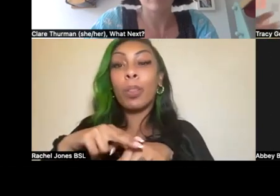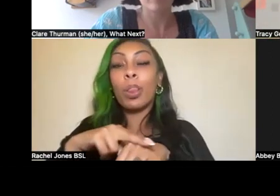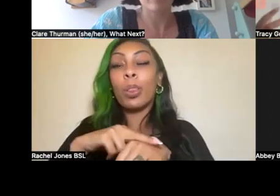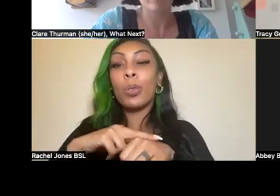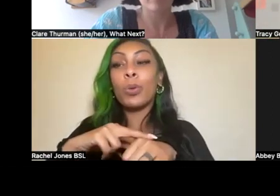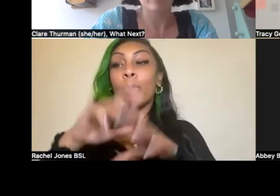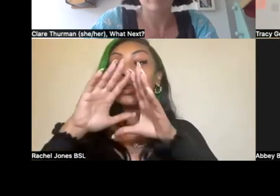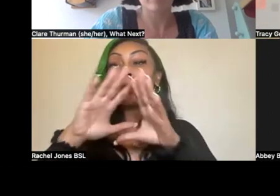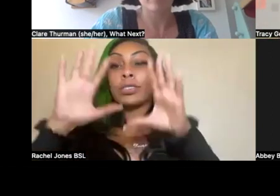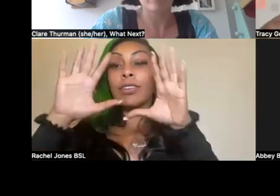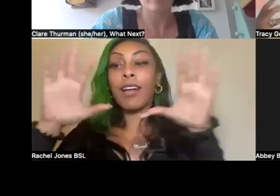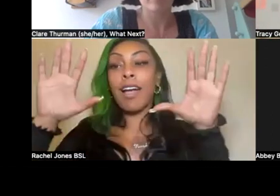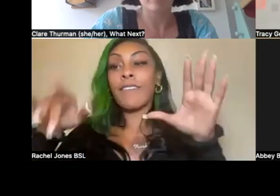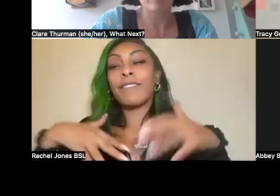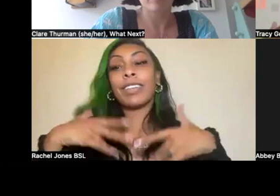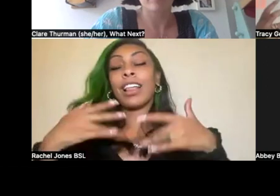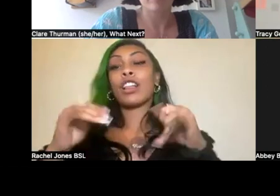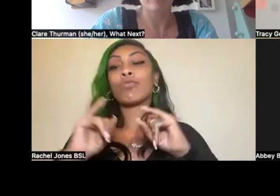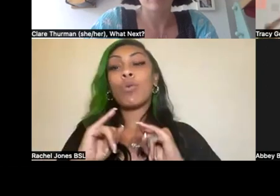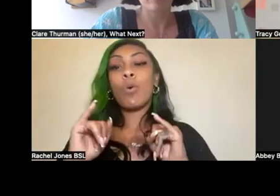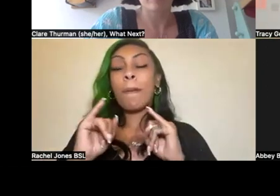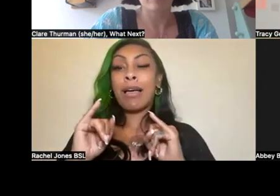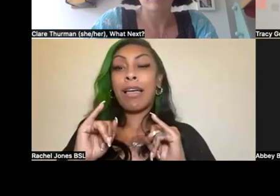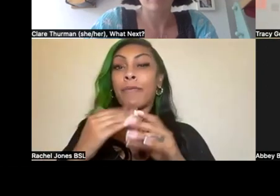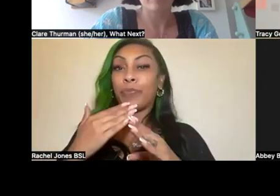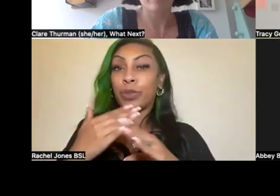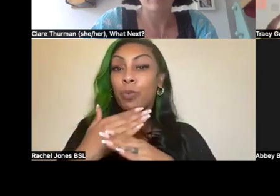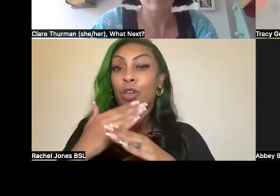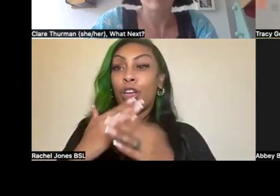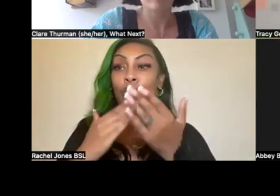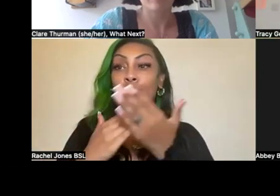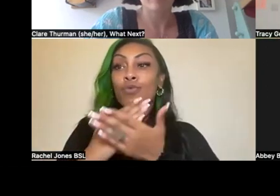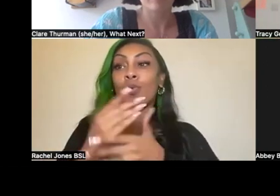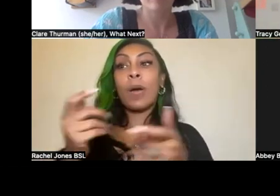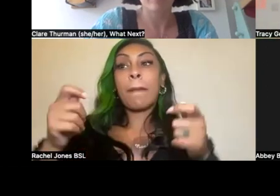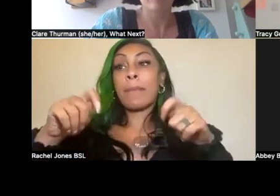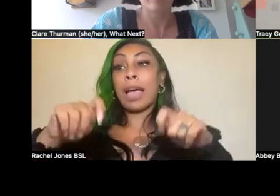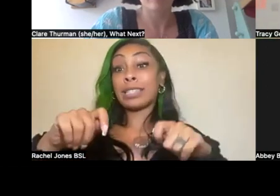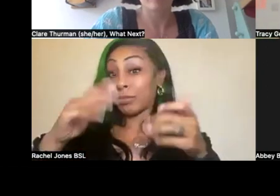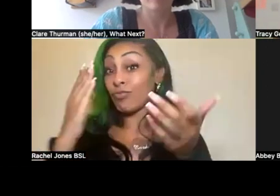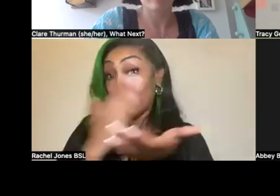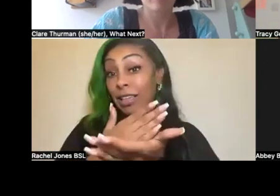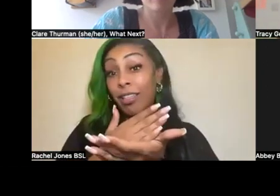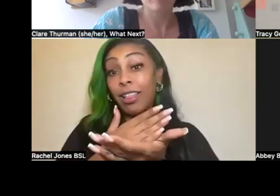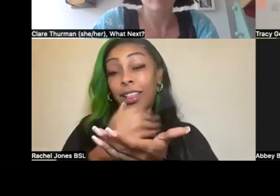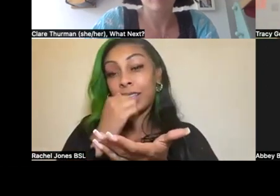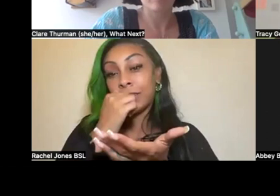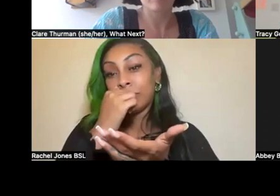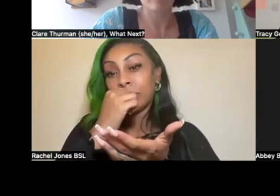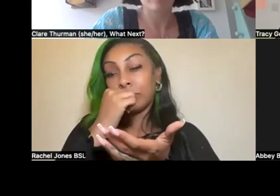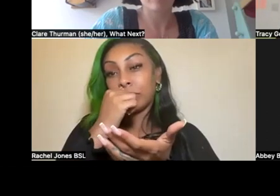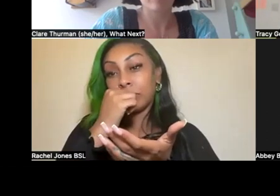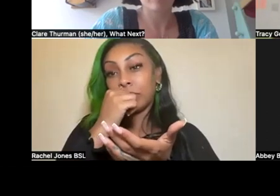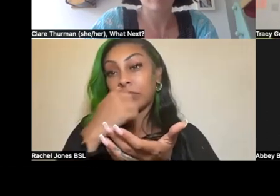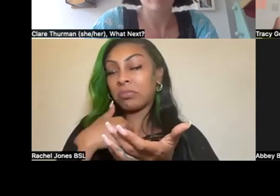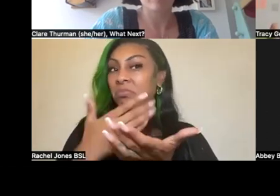the trauma of working through the pandemic is real. And I think that sometimes I'm not really sure